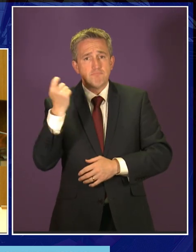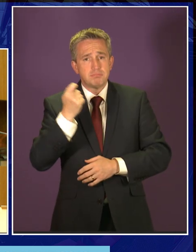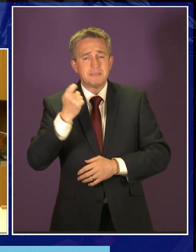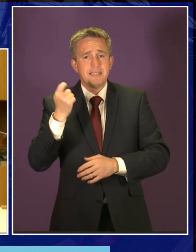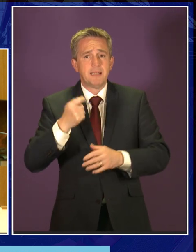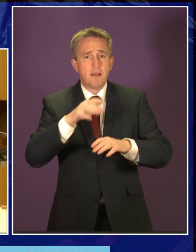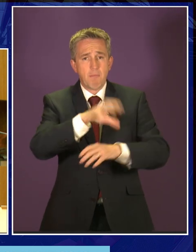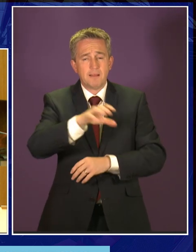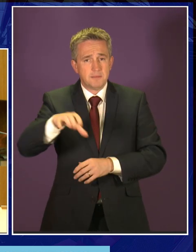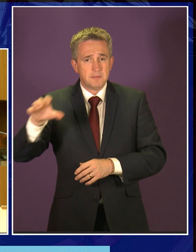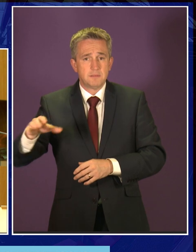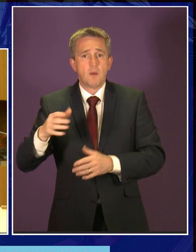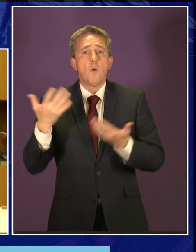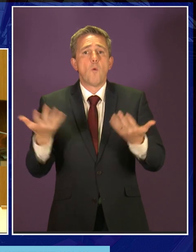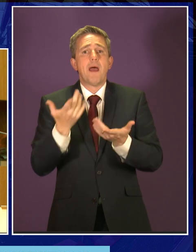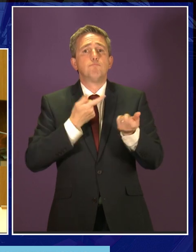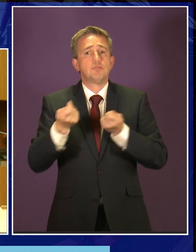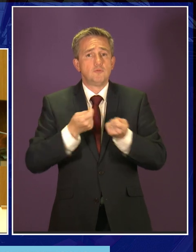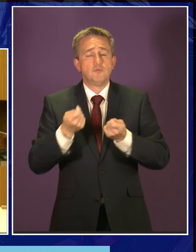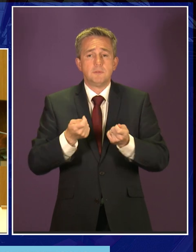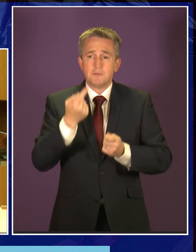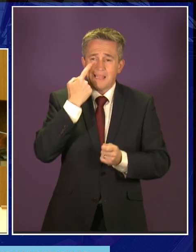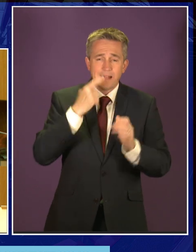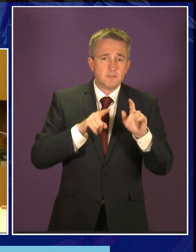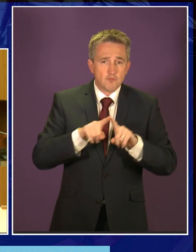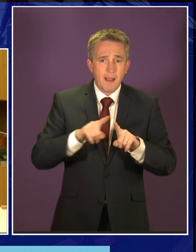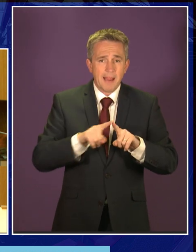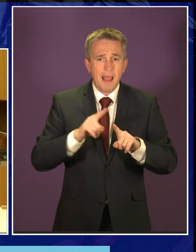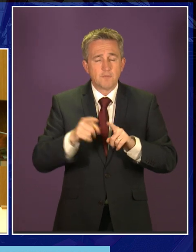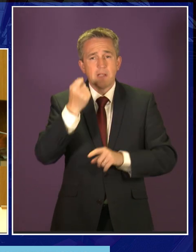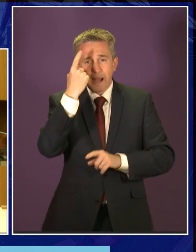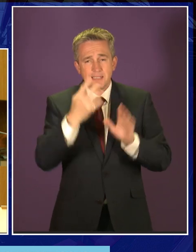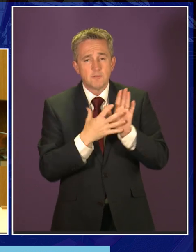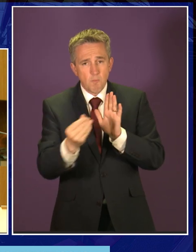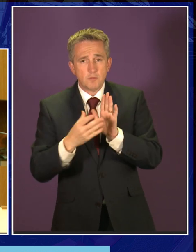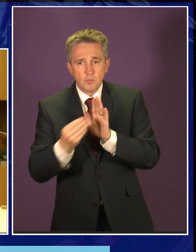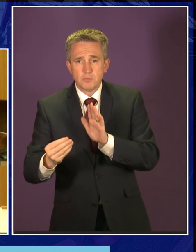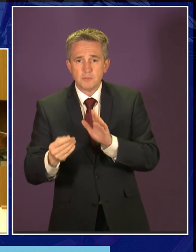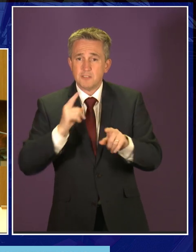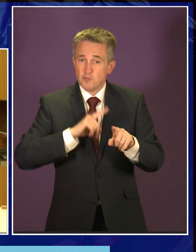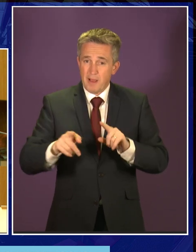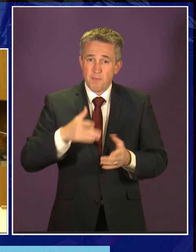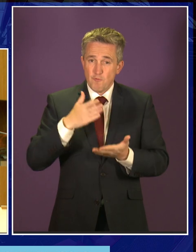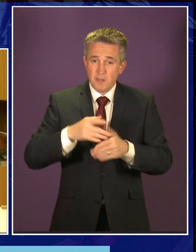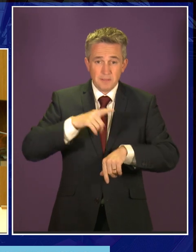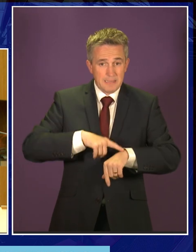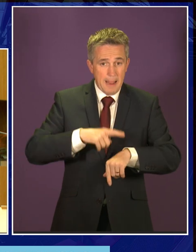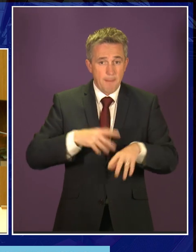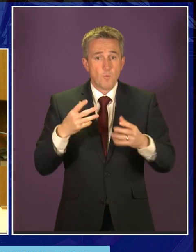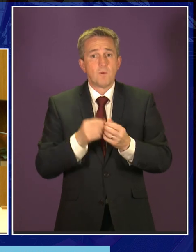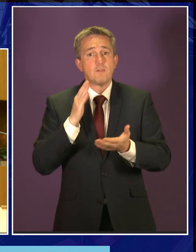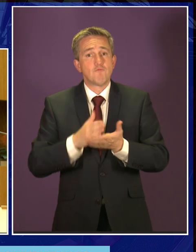which enable producers to test ideas for big developments and trial them live in real time with real